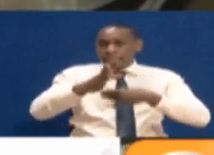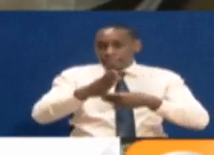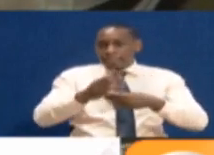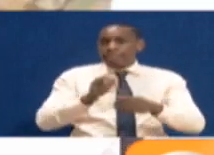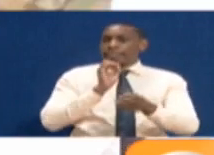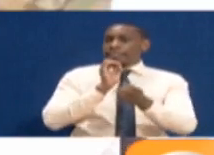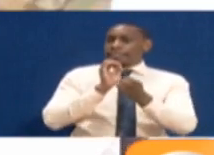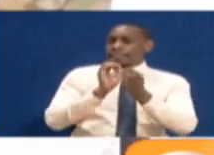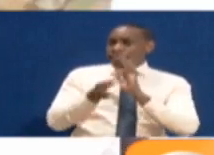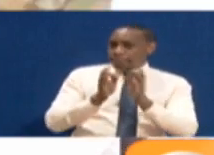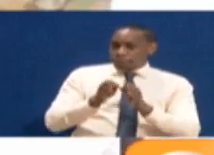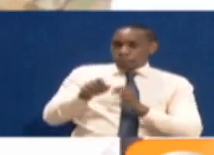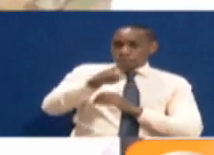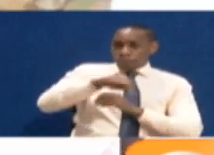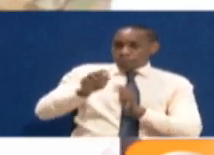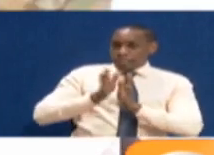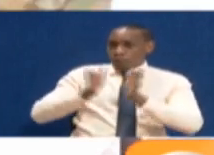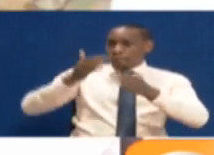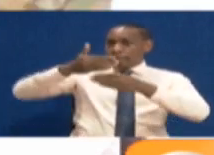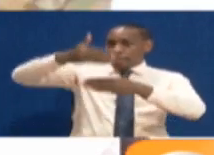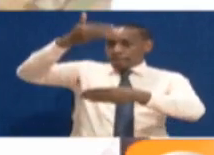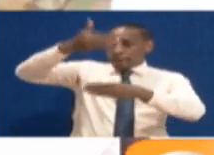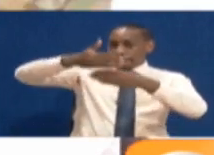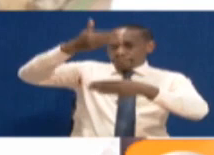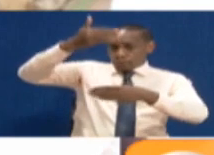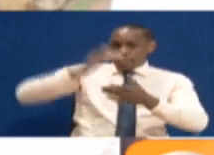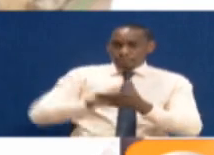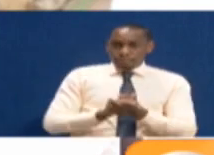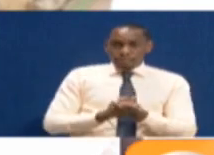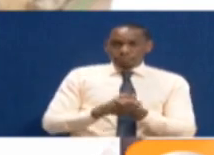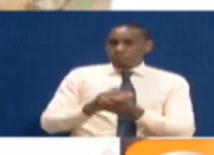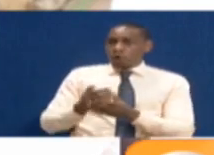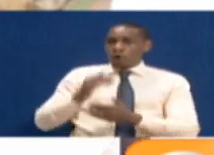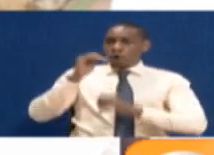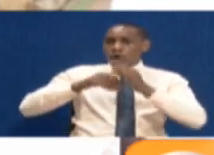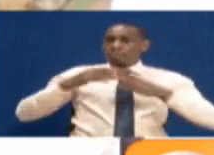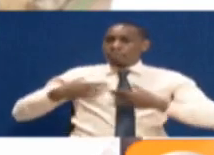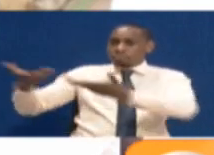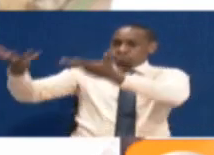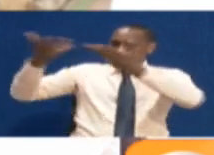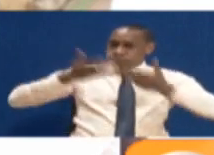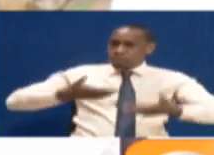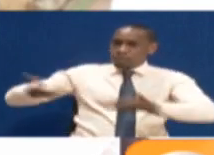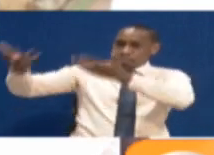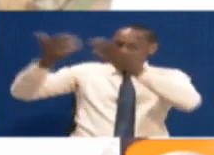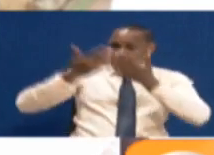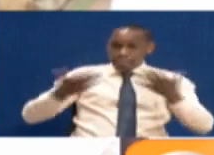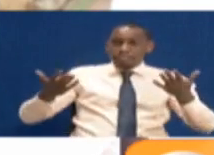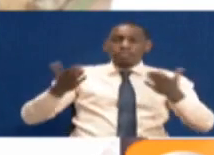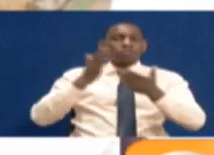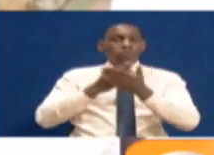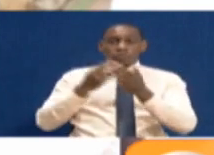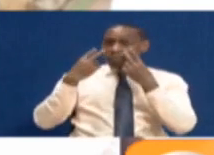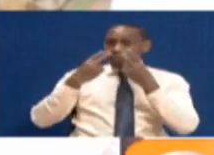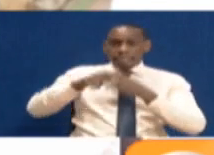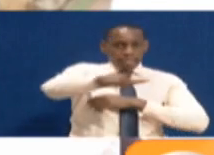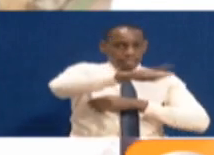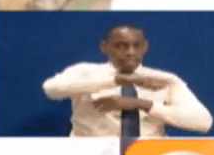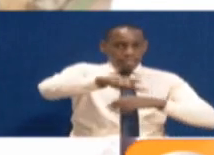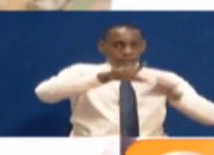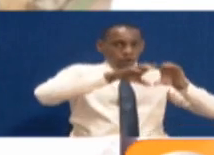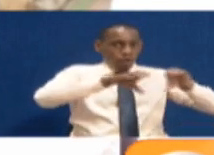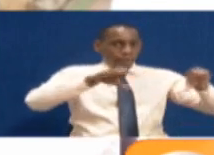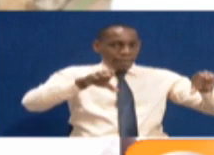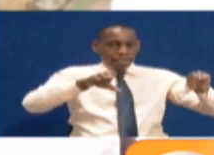So if we open our borders for everyone to bring their products, we realize that the local markets